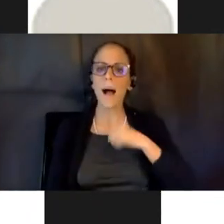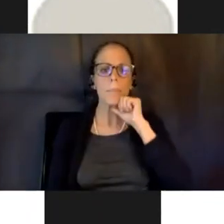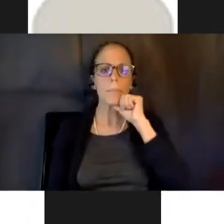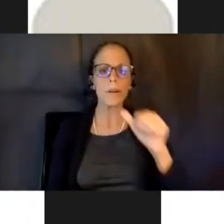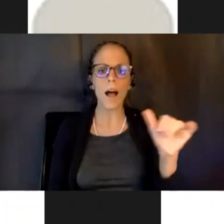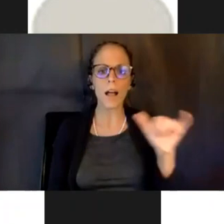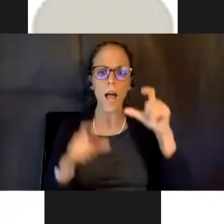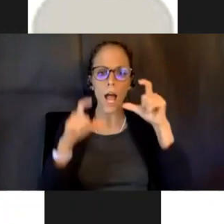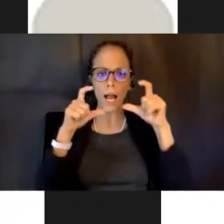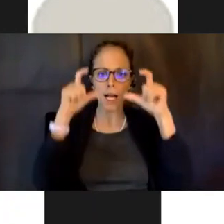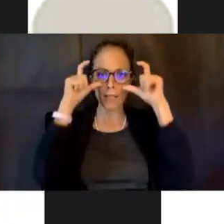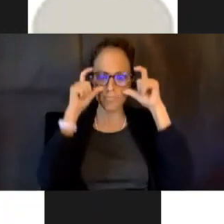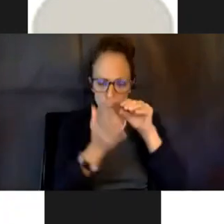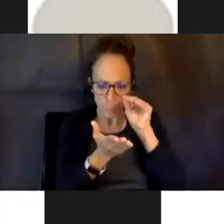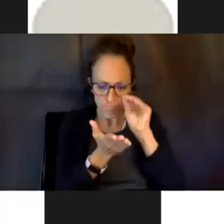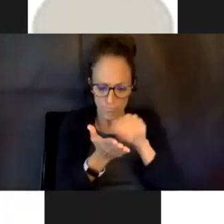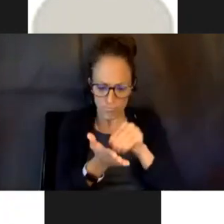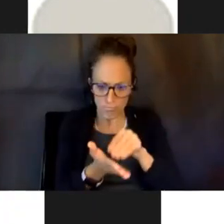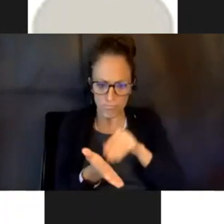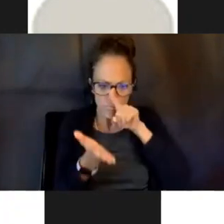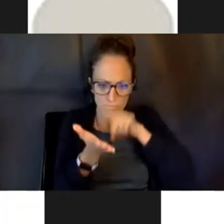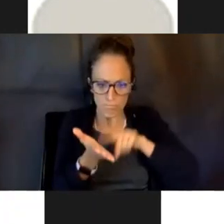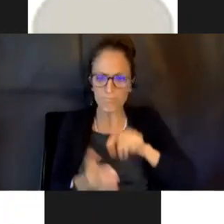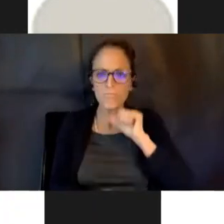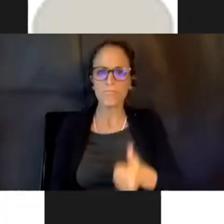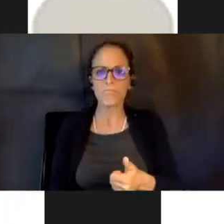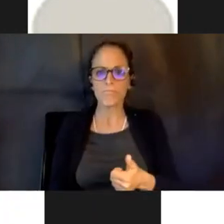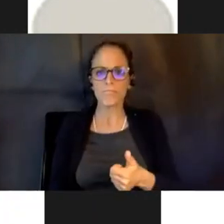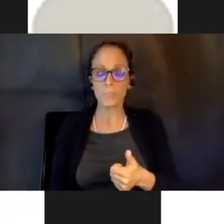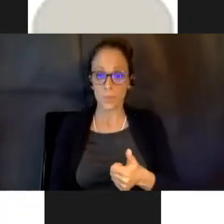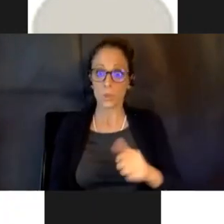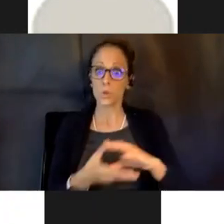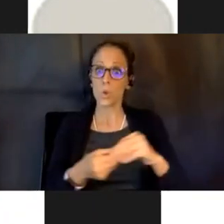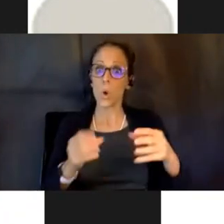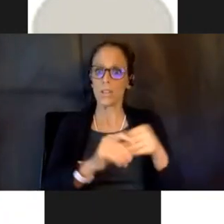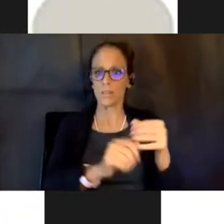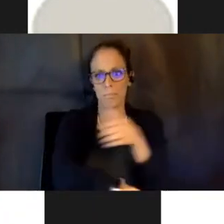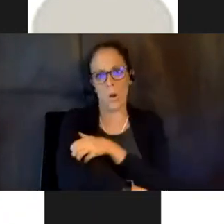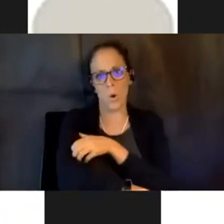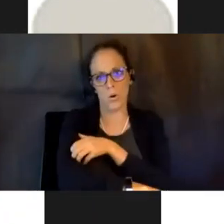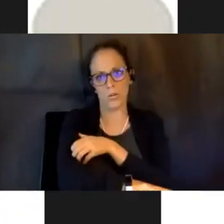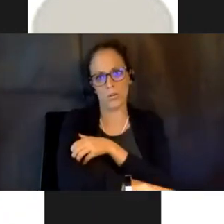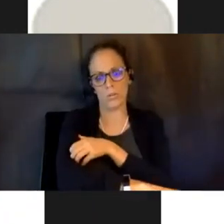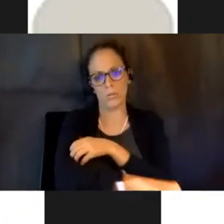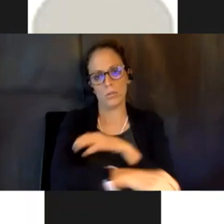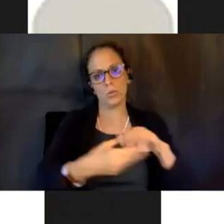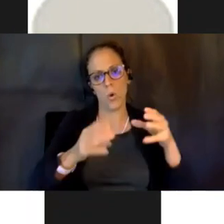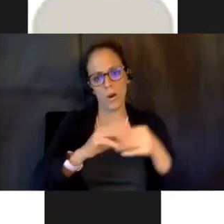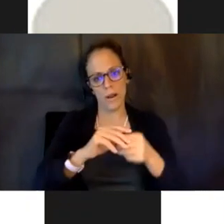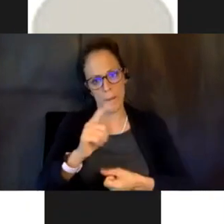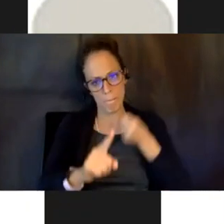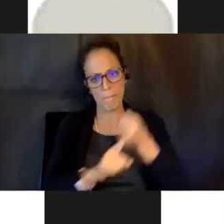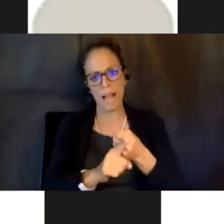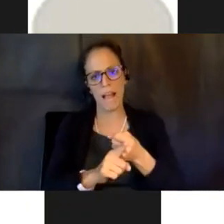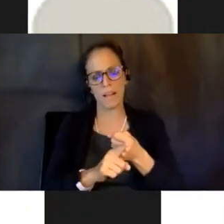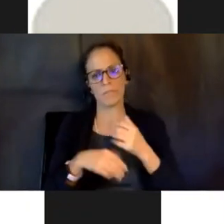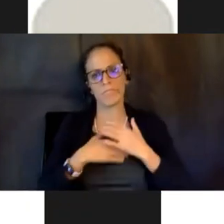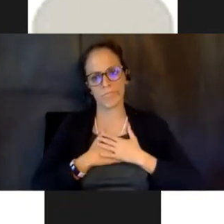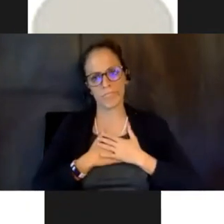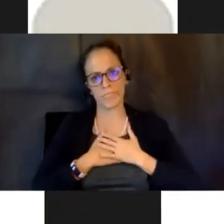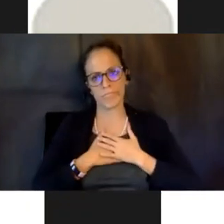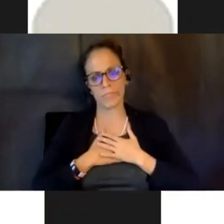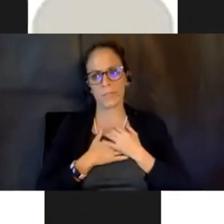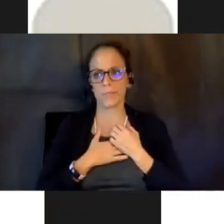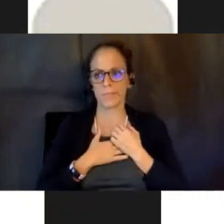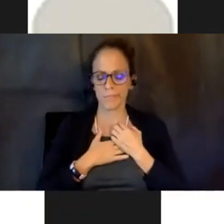all the time, either intentionally or not. I think even the most scientific document is a story, right? We extrapolate in a